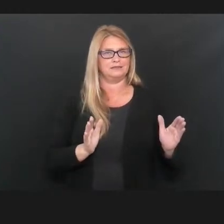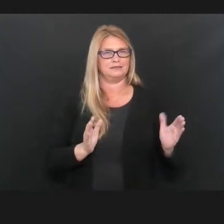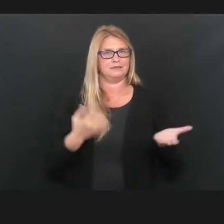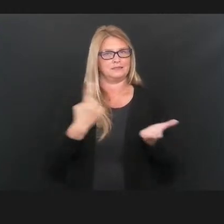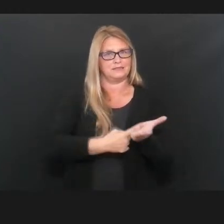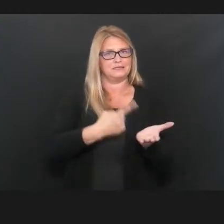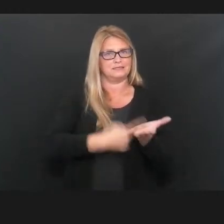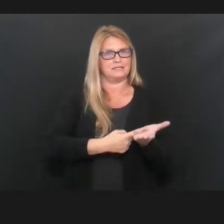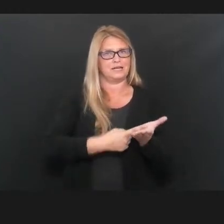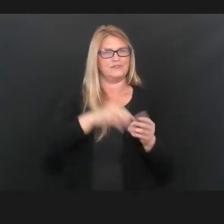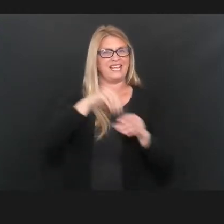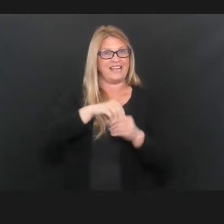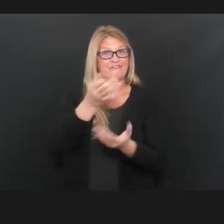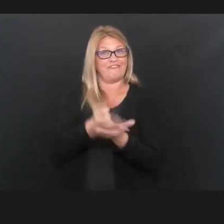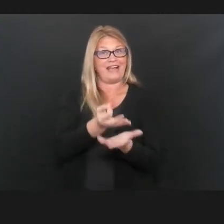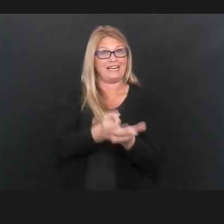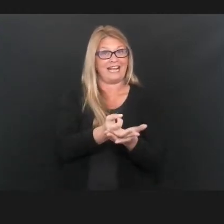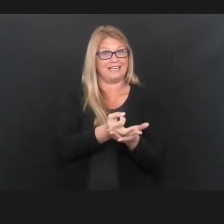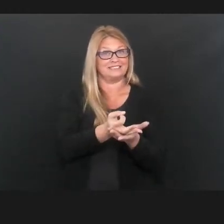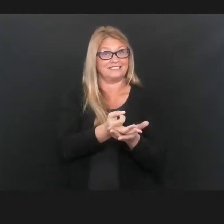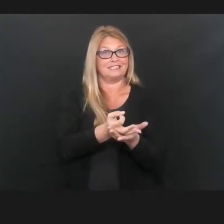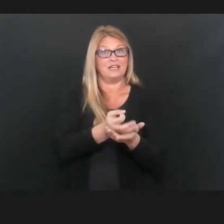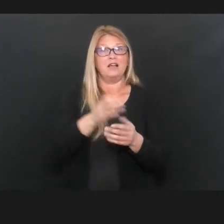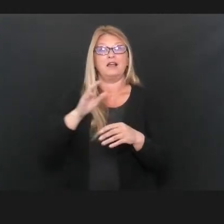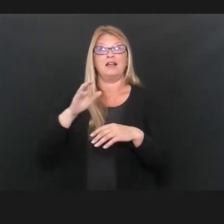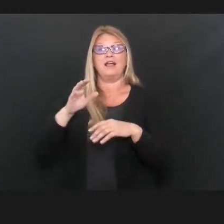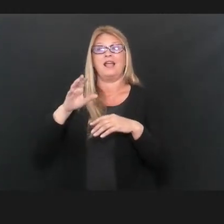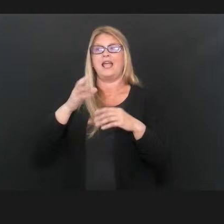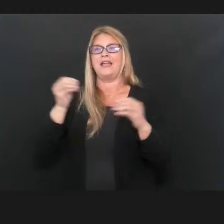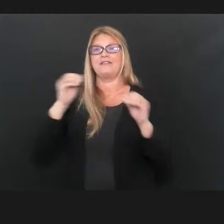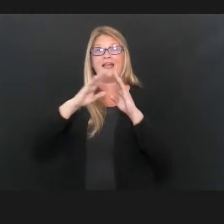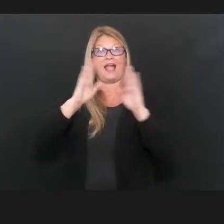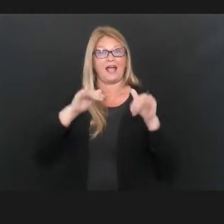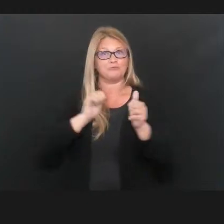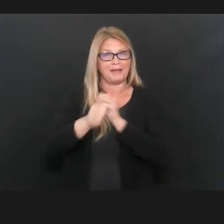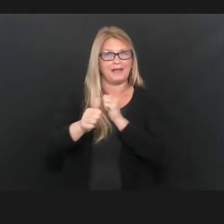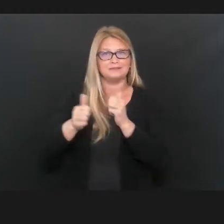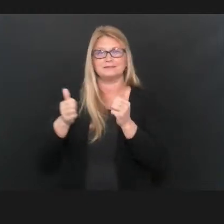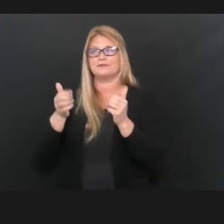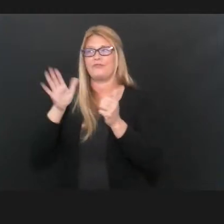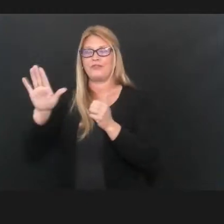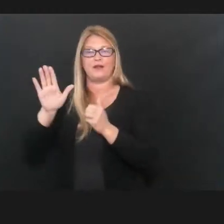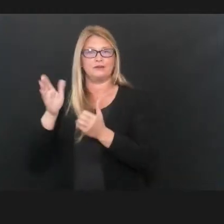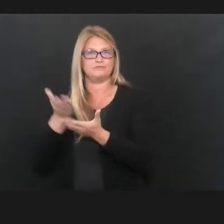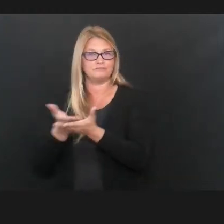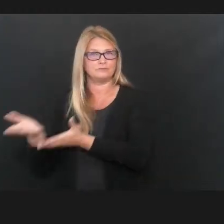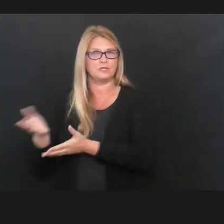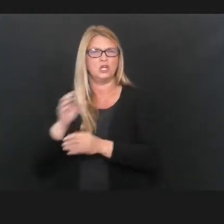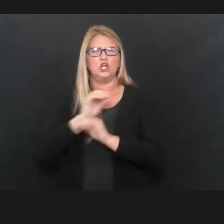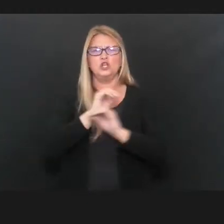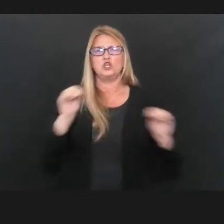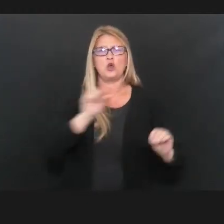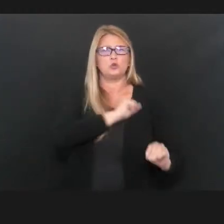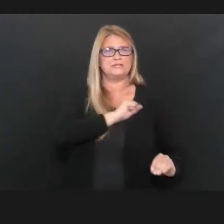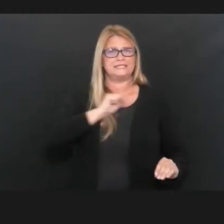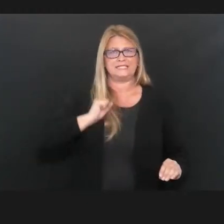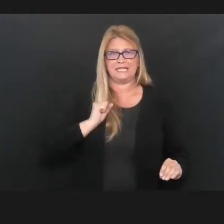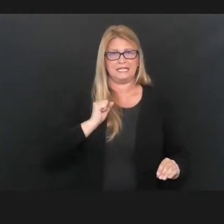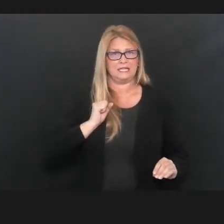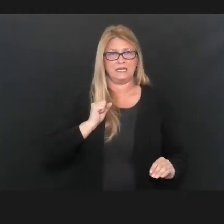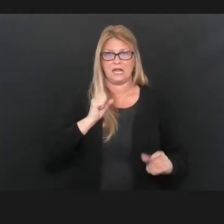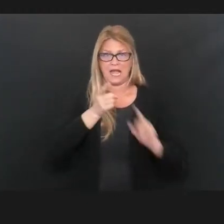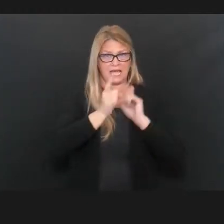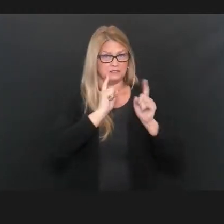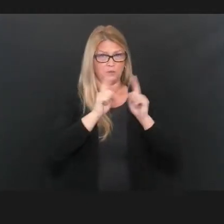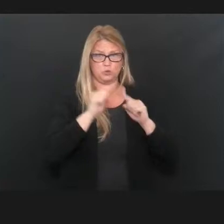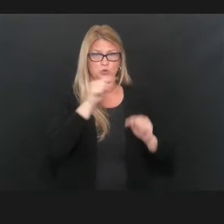about in finance and moving to the floor and what the House passed, you mentioned that no senators, that no one in the Senate had spoken to you